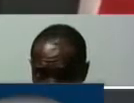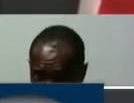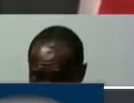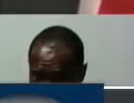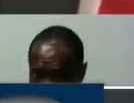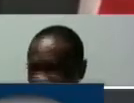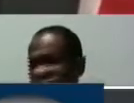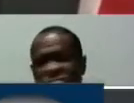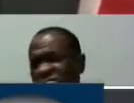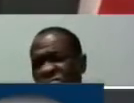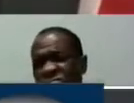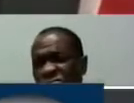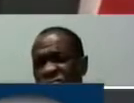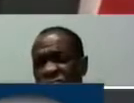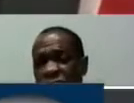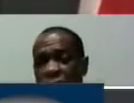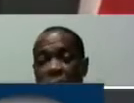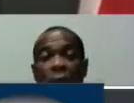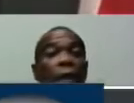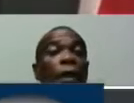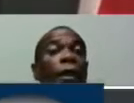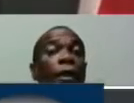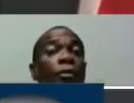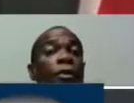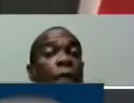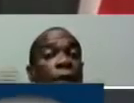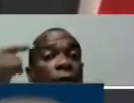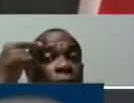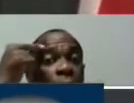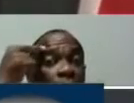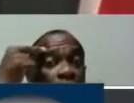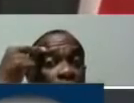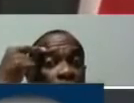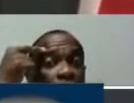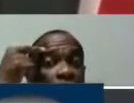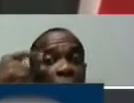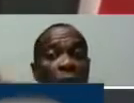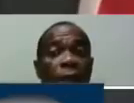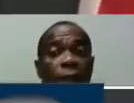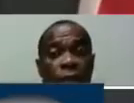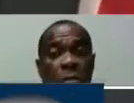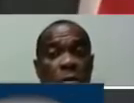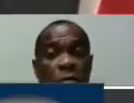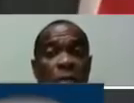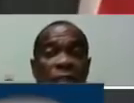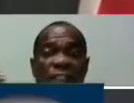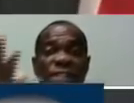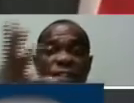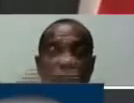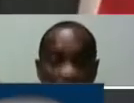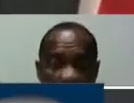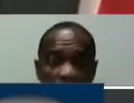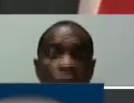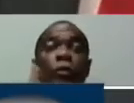Countries have governments to intervene in situations like this.